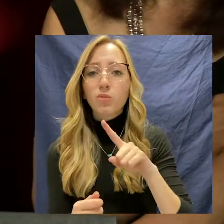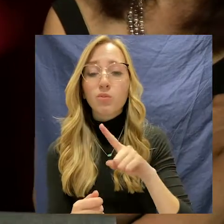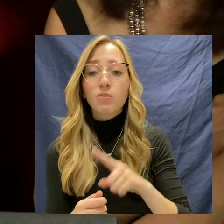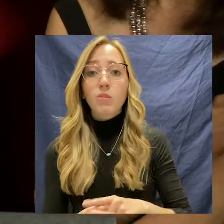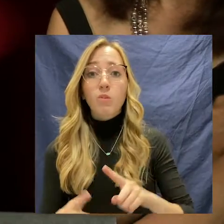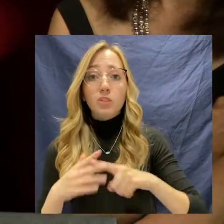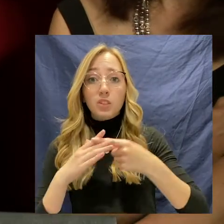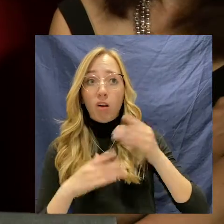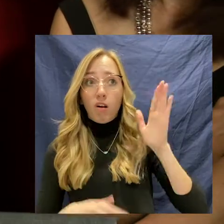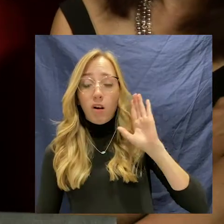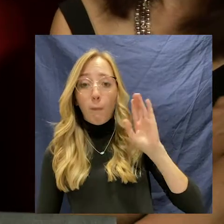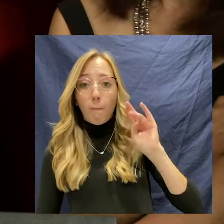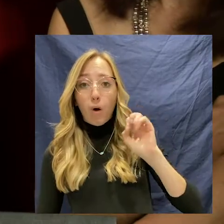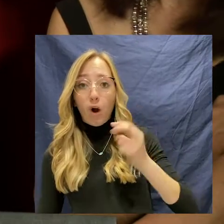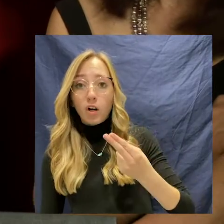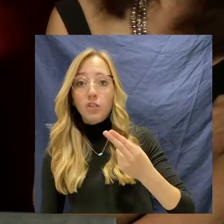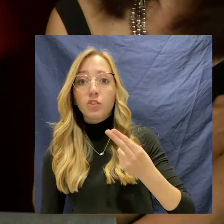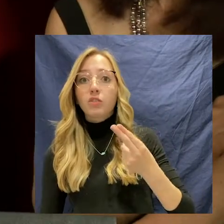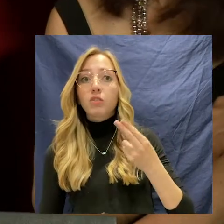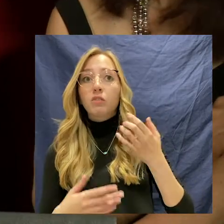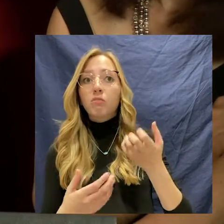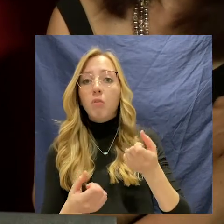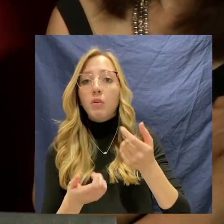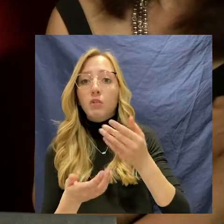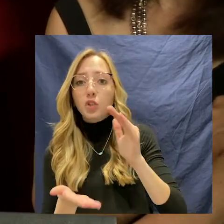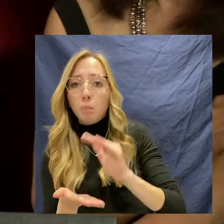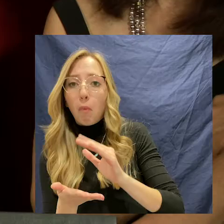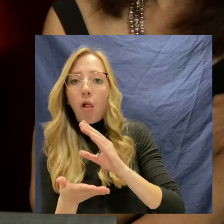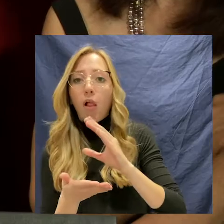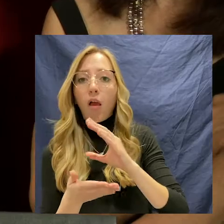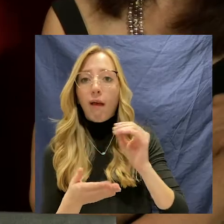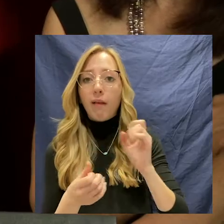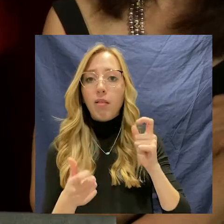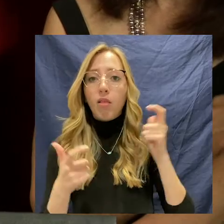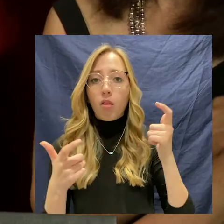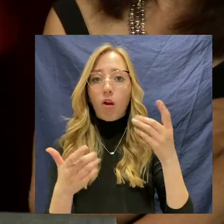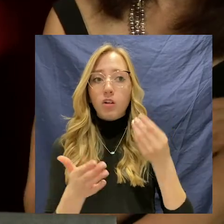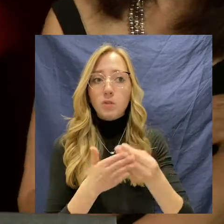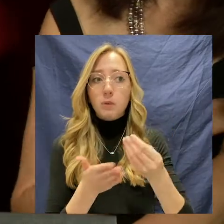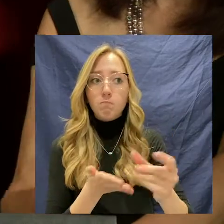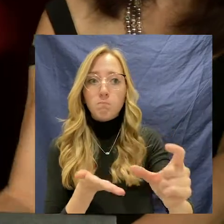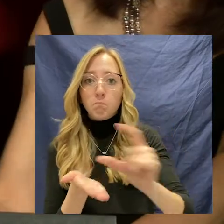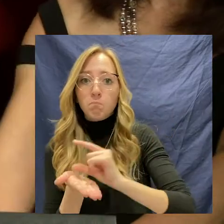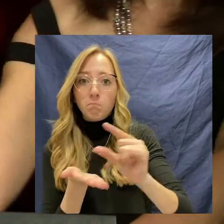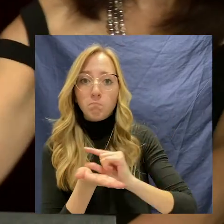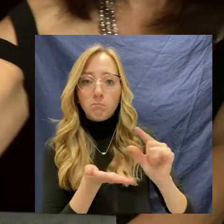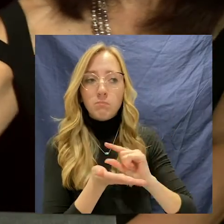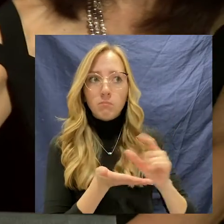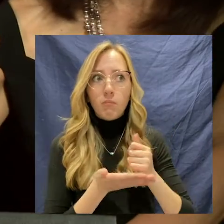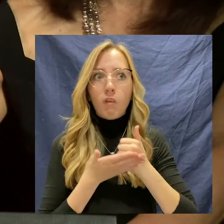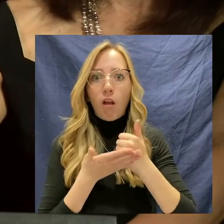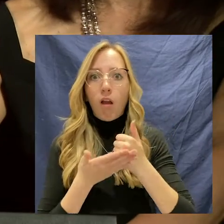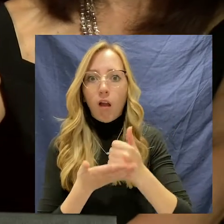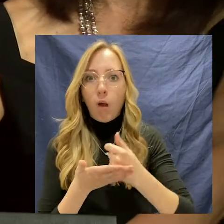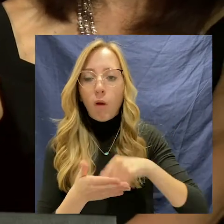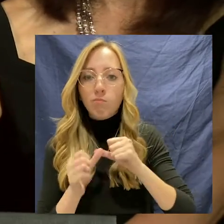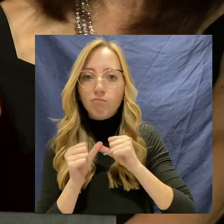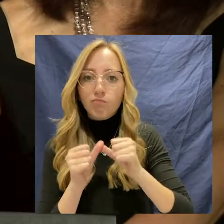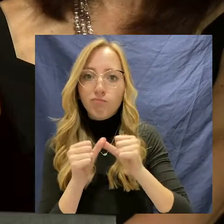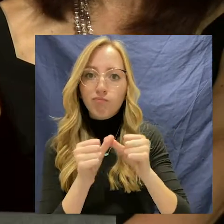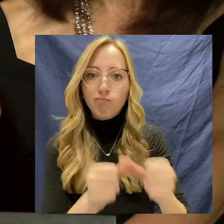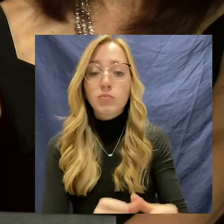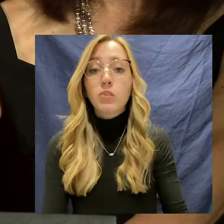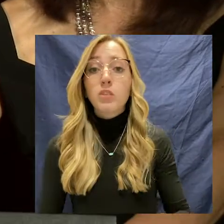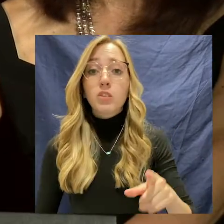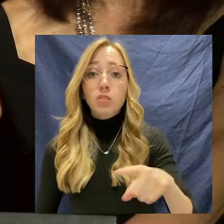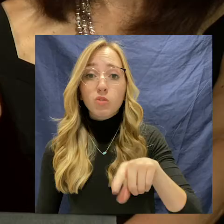received small and large gifts from across the community that sustained us. Continued support is the only thing that we